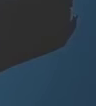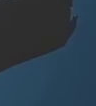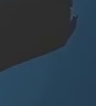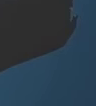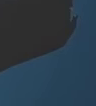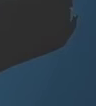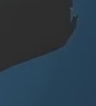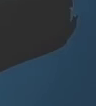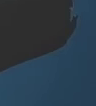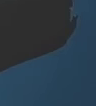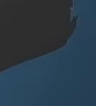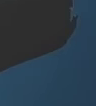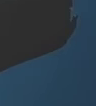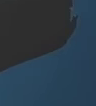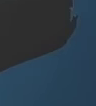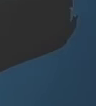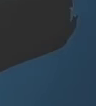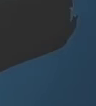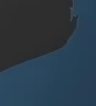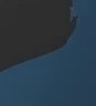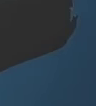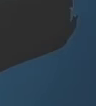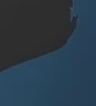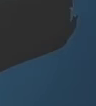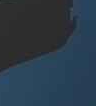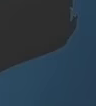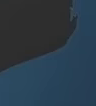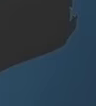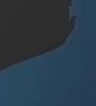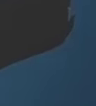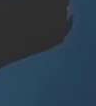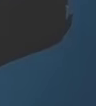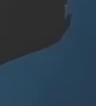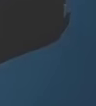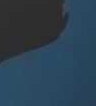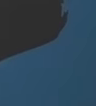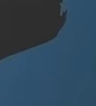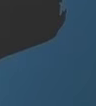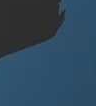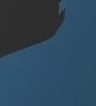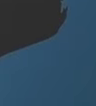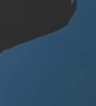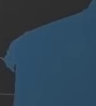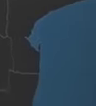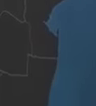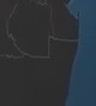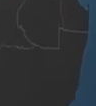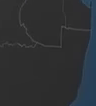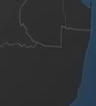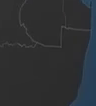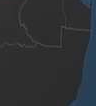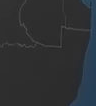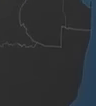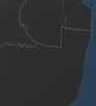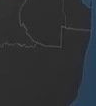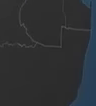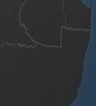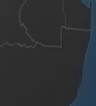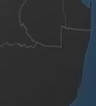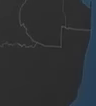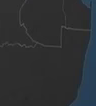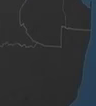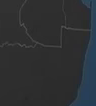degree mark for many parts of Limpopo, with only isolated thunder showers in places. A mostly dry and